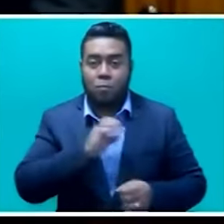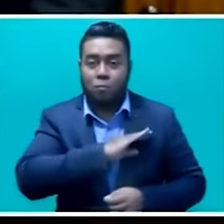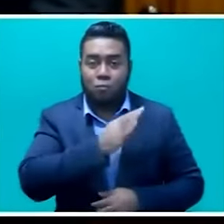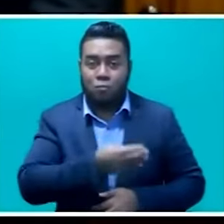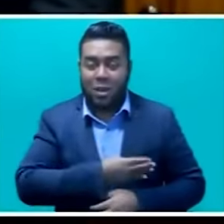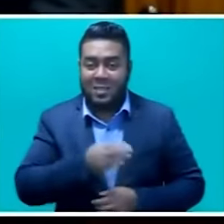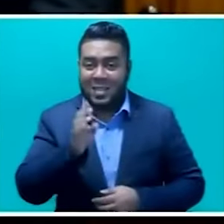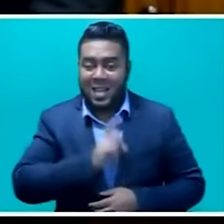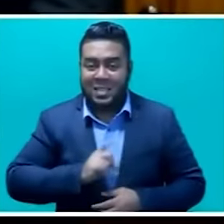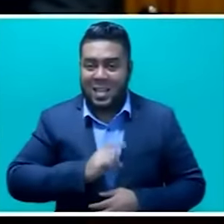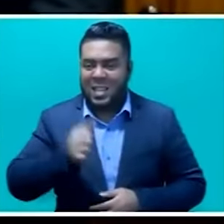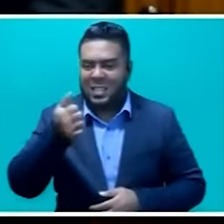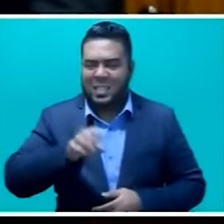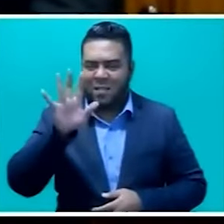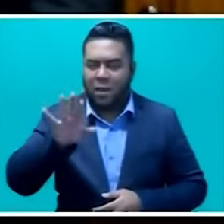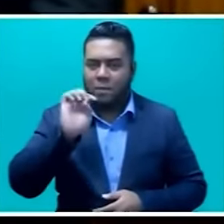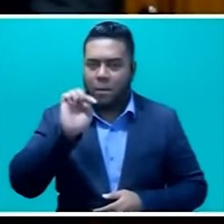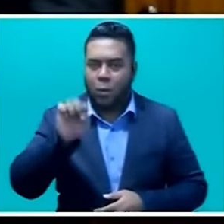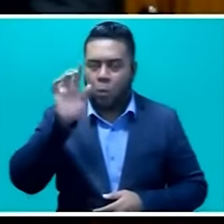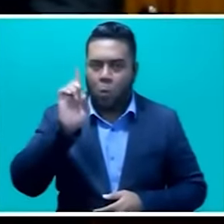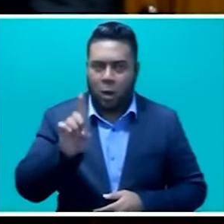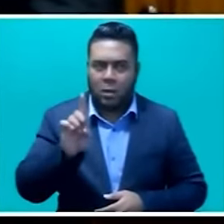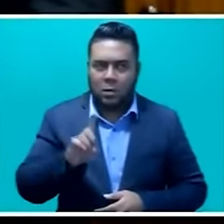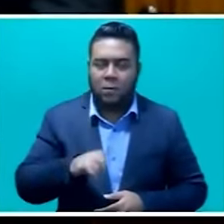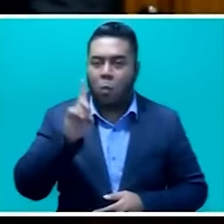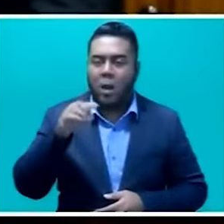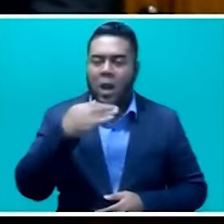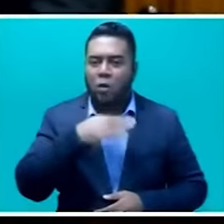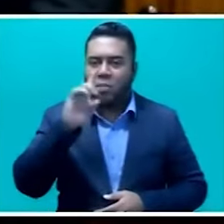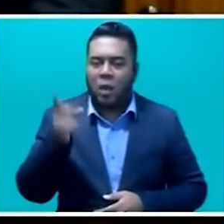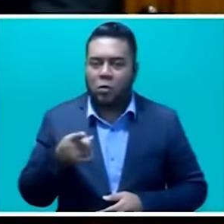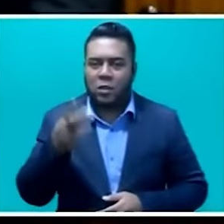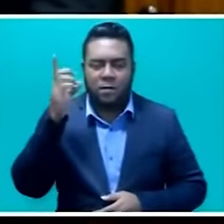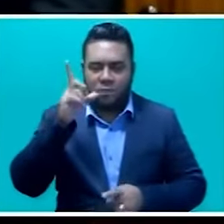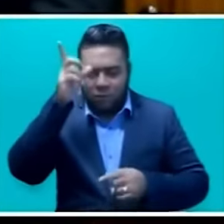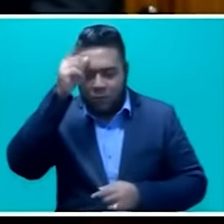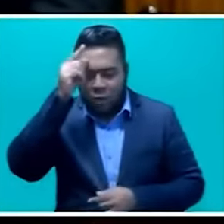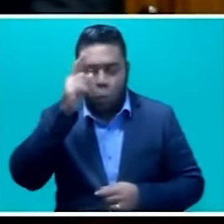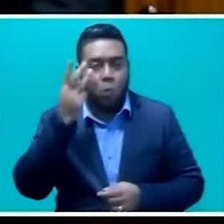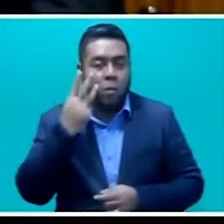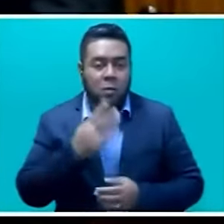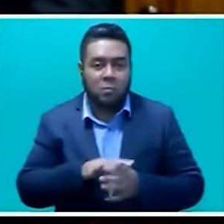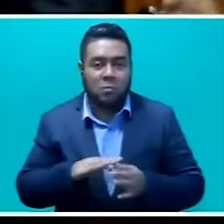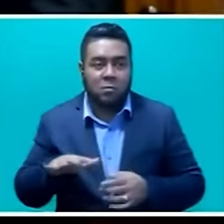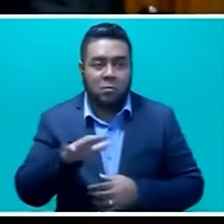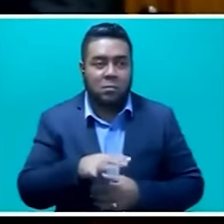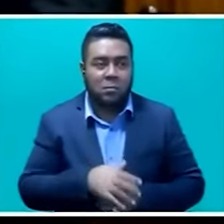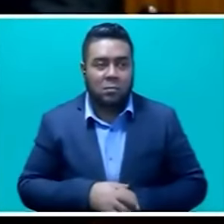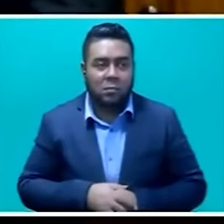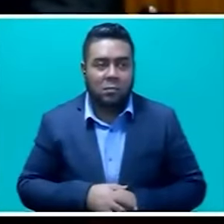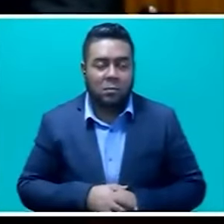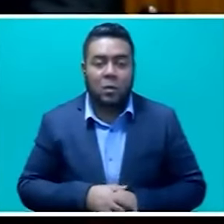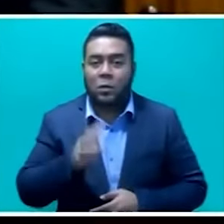was 65.1 cases per 100,000 Fijian women, while the related mortality rate